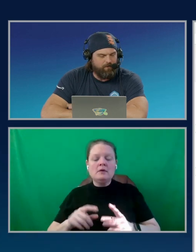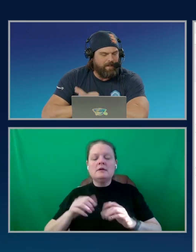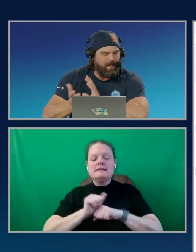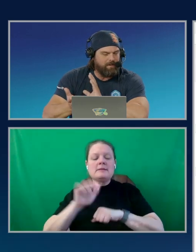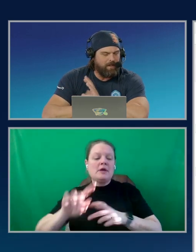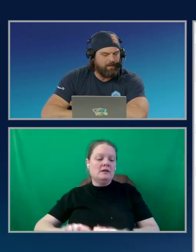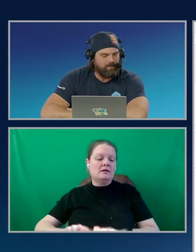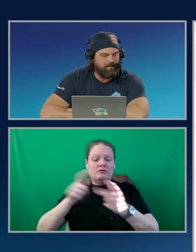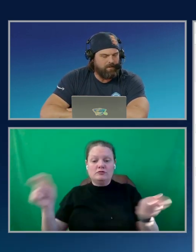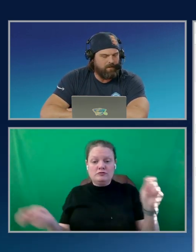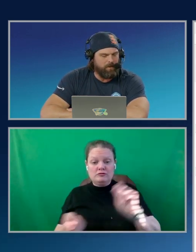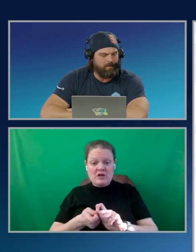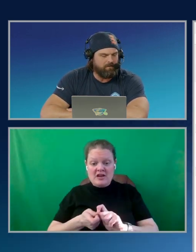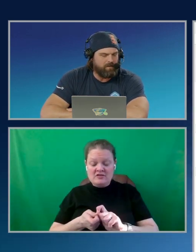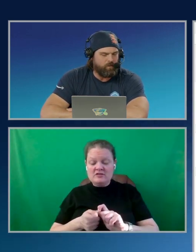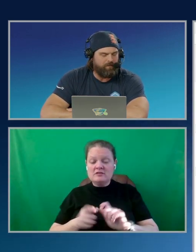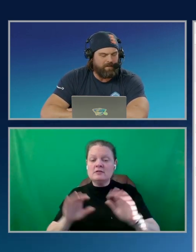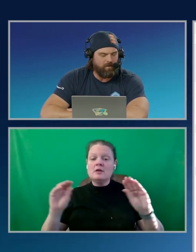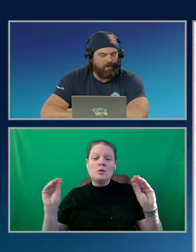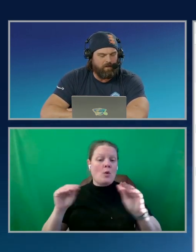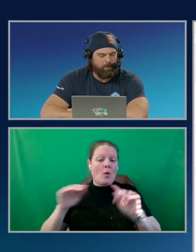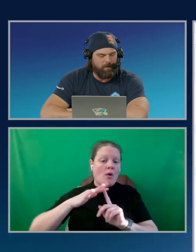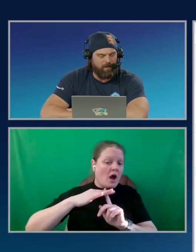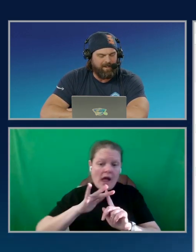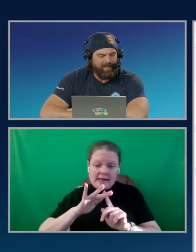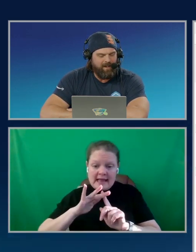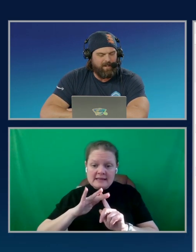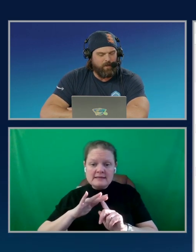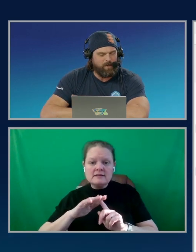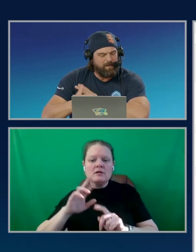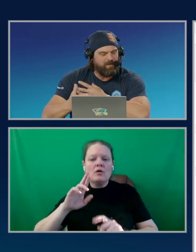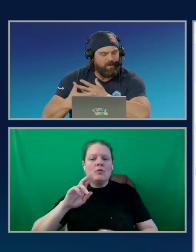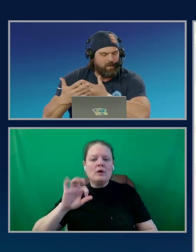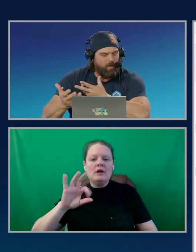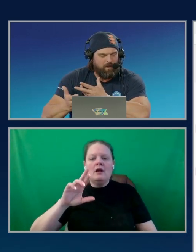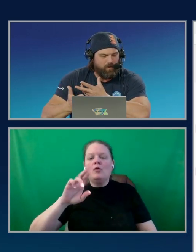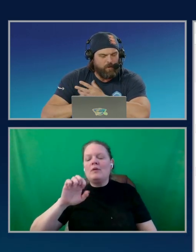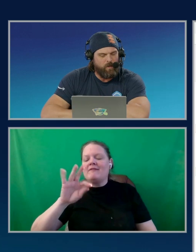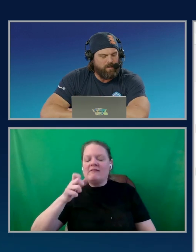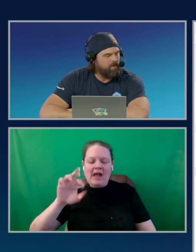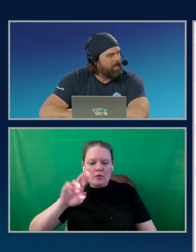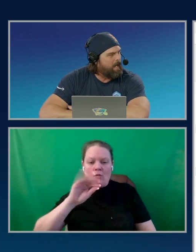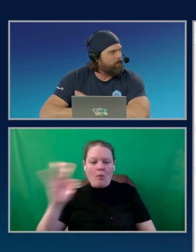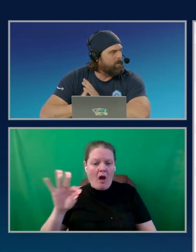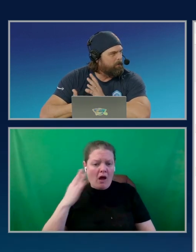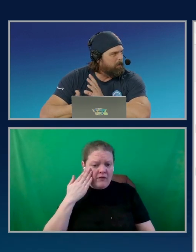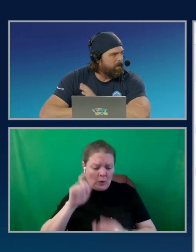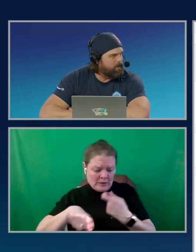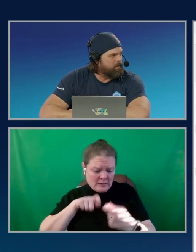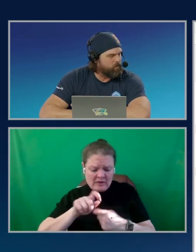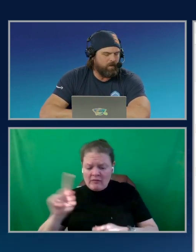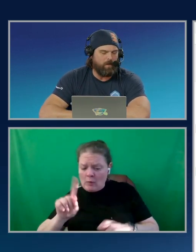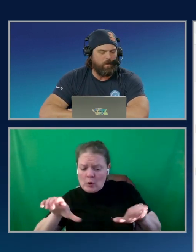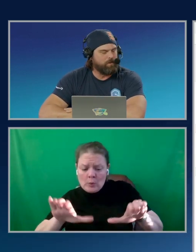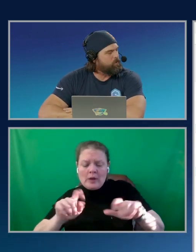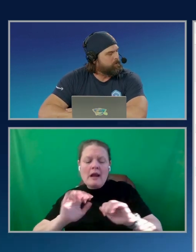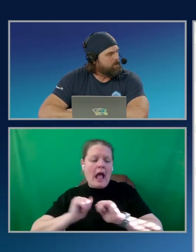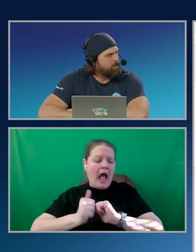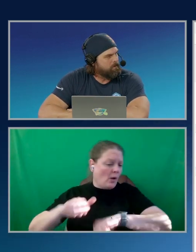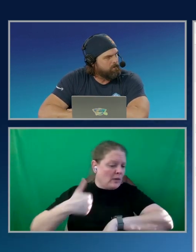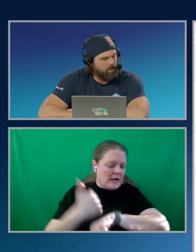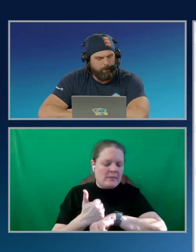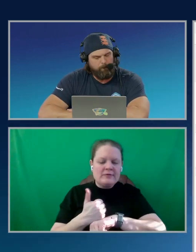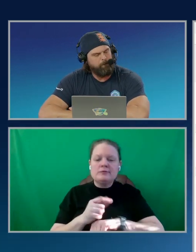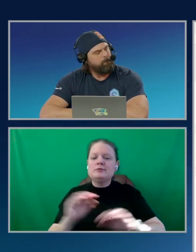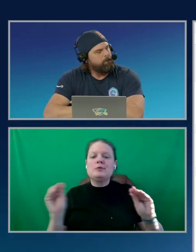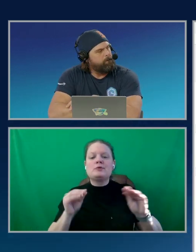I don't have any context. I mean, just refactor auth, but like, I don't know specifically where they're doing it, how they're implementing. There's really no description